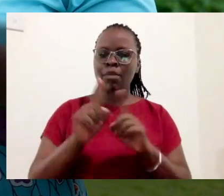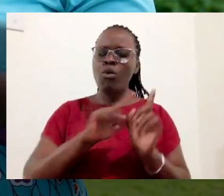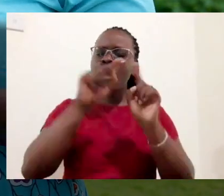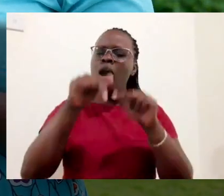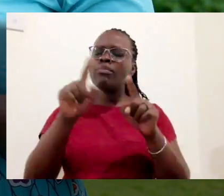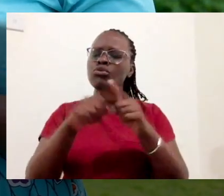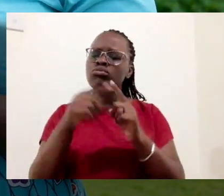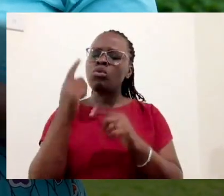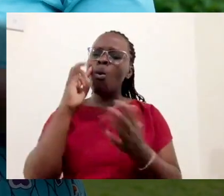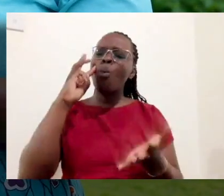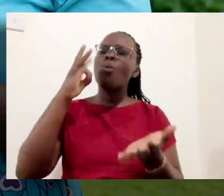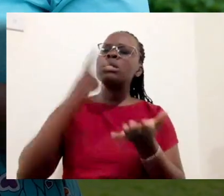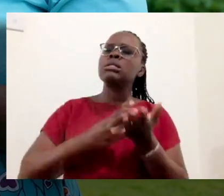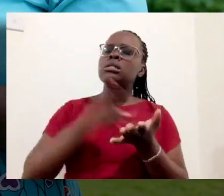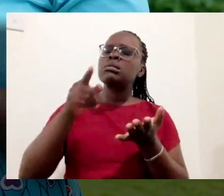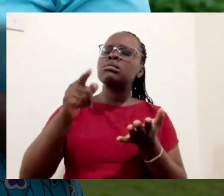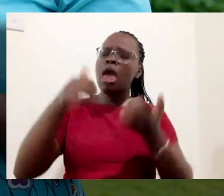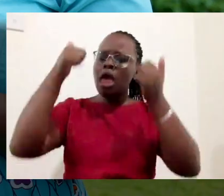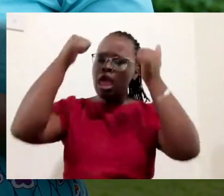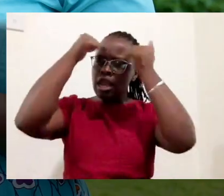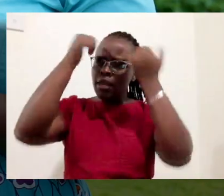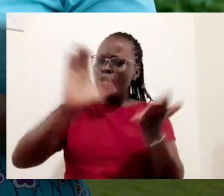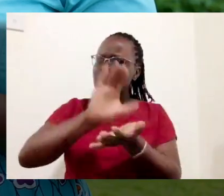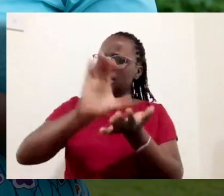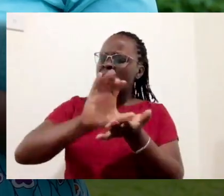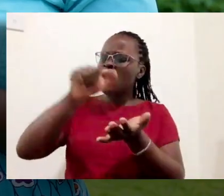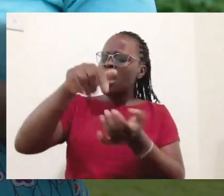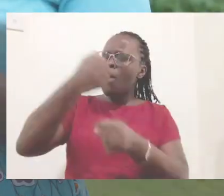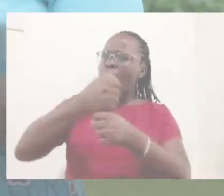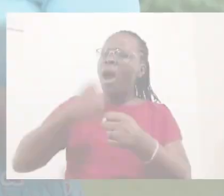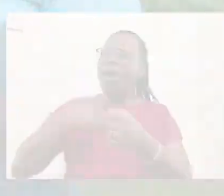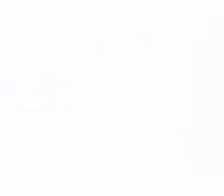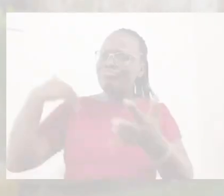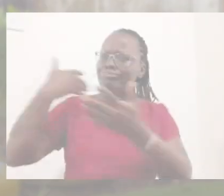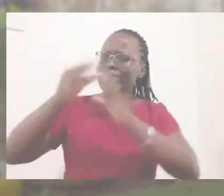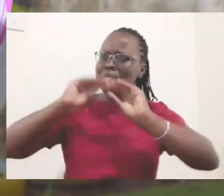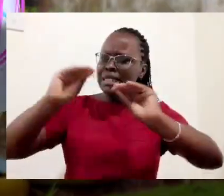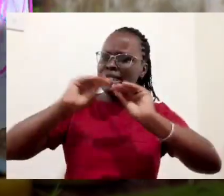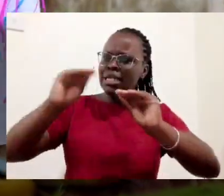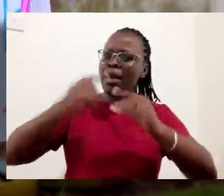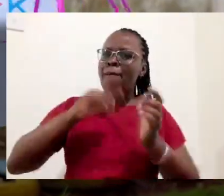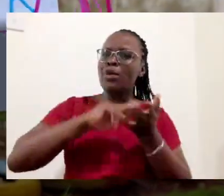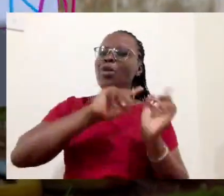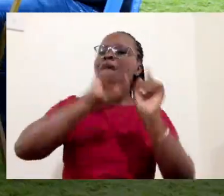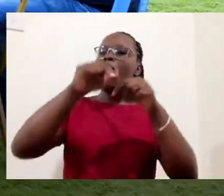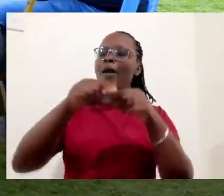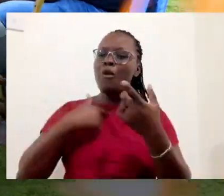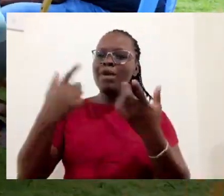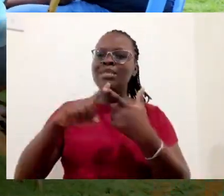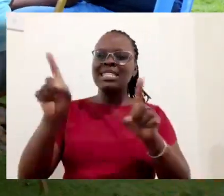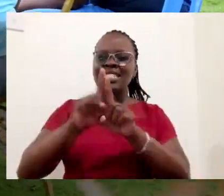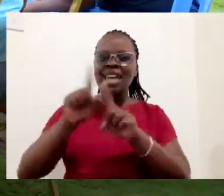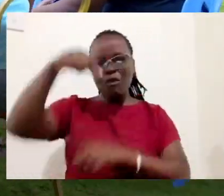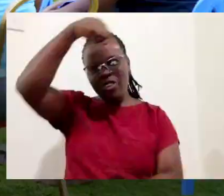kama kufuzu hii mambo ya mradi wa elimu resource. Tumekuwa na hayo mafunzo na leo ni kama